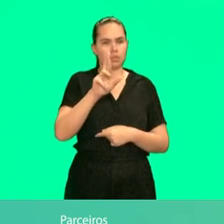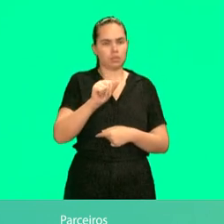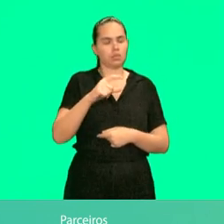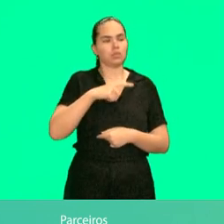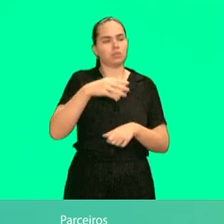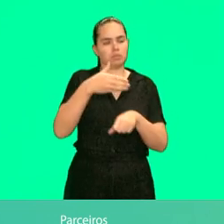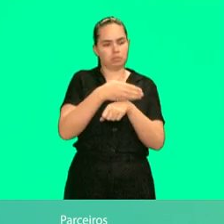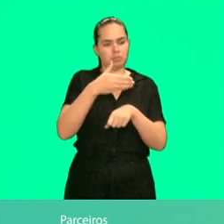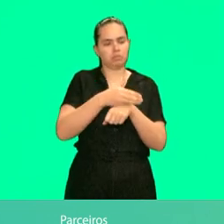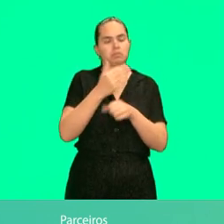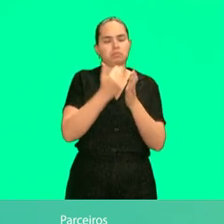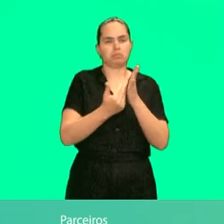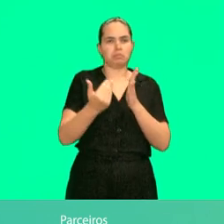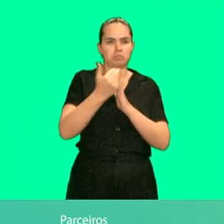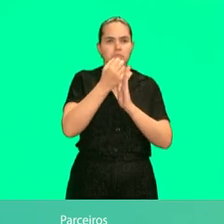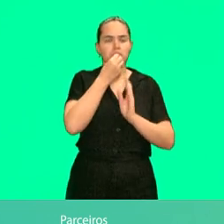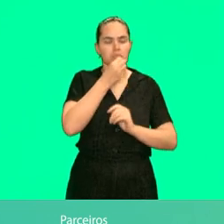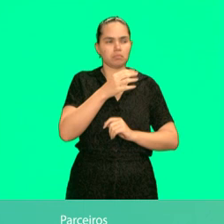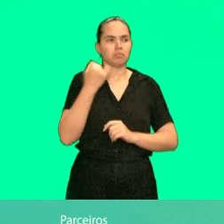an income of